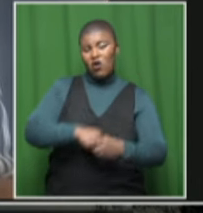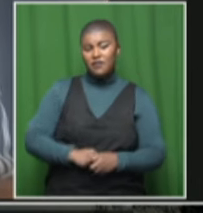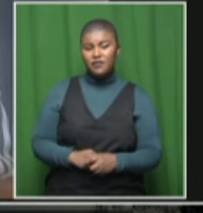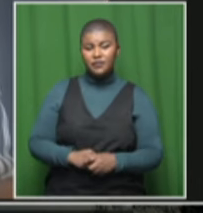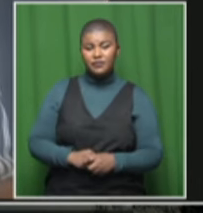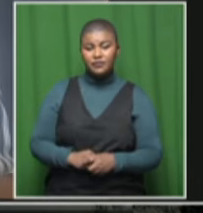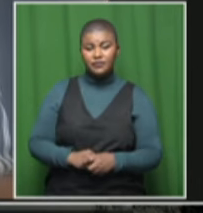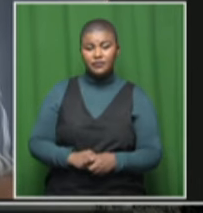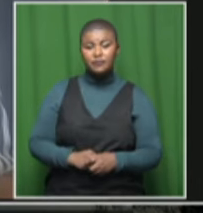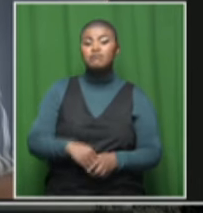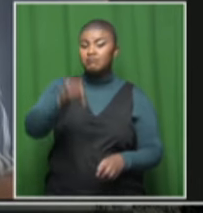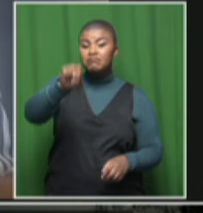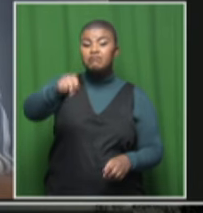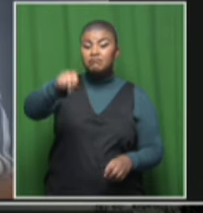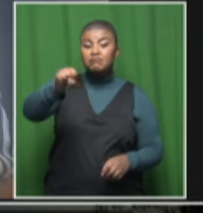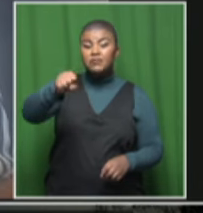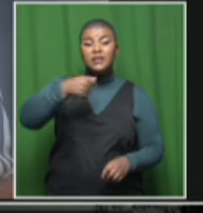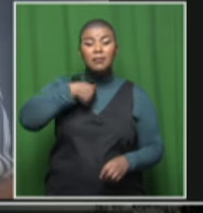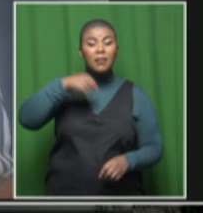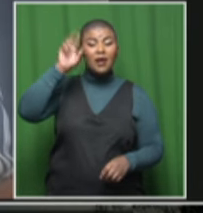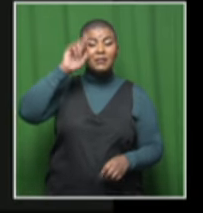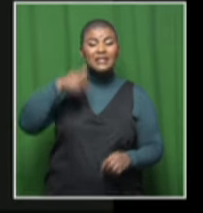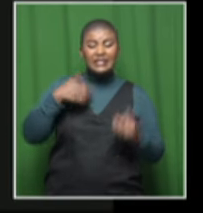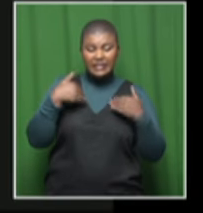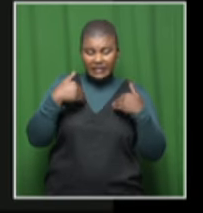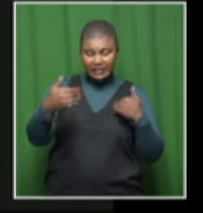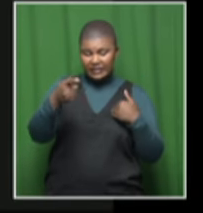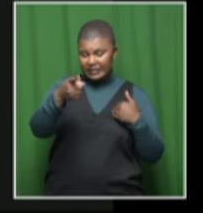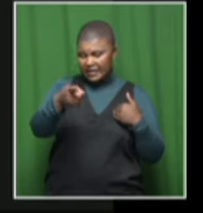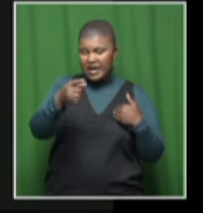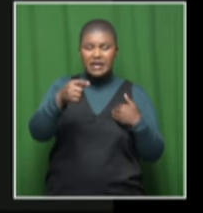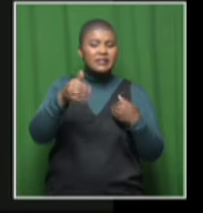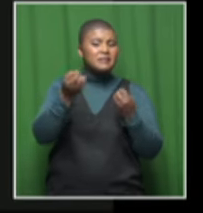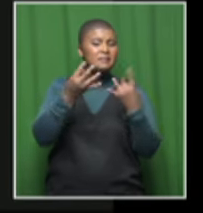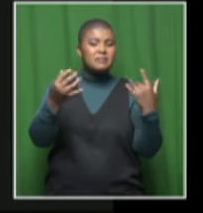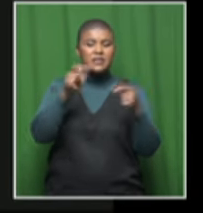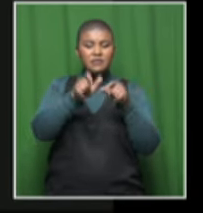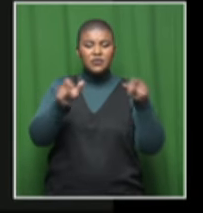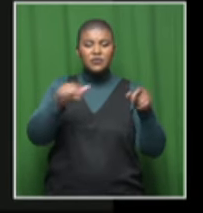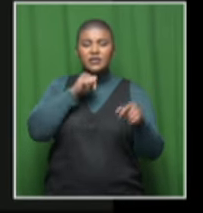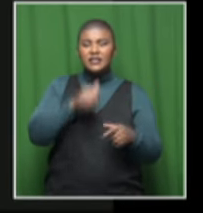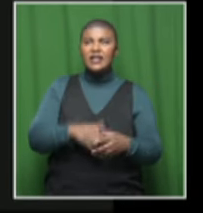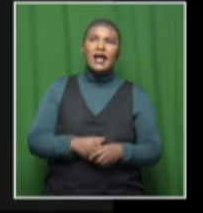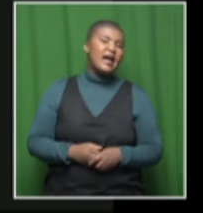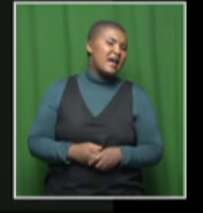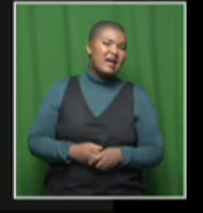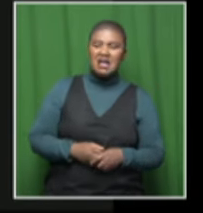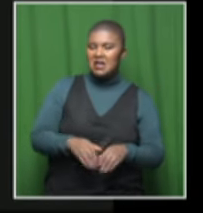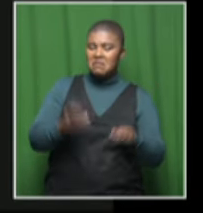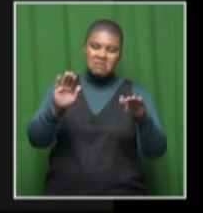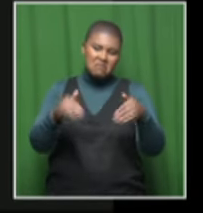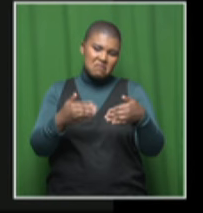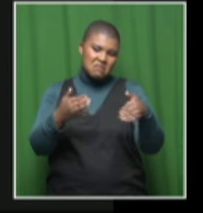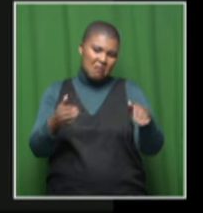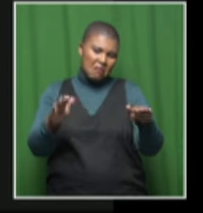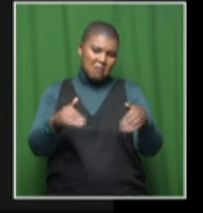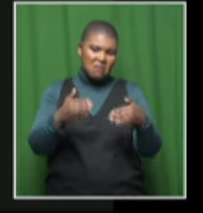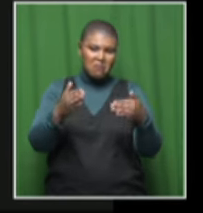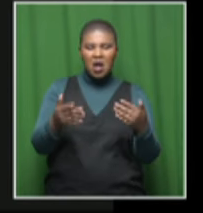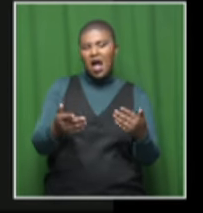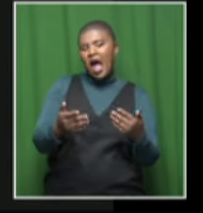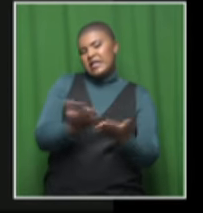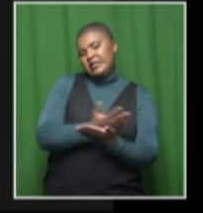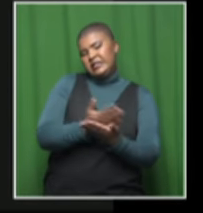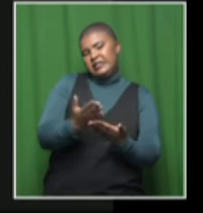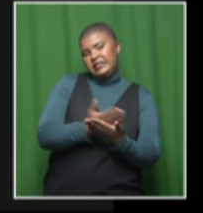Yes, it goes back. I remember when we're starting in opera, people will say, well, opera is just for people of a certain color or from